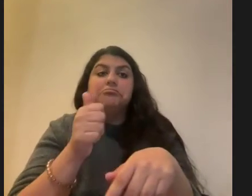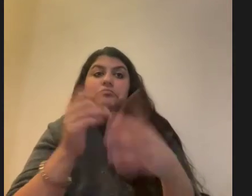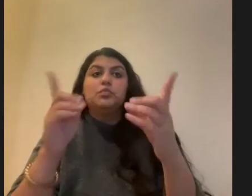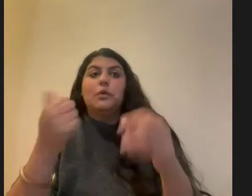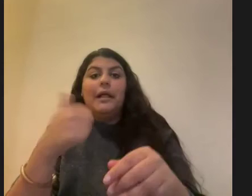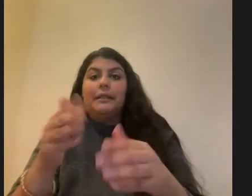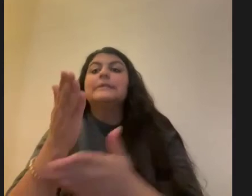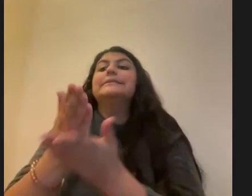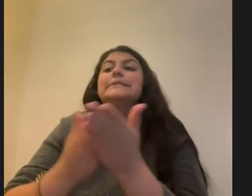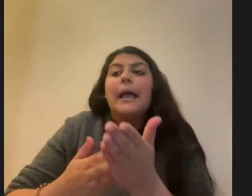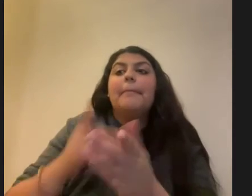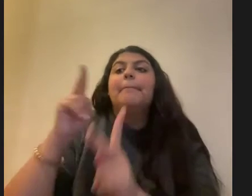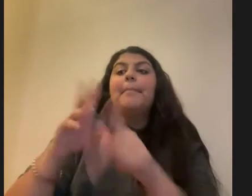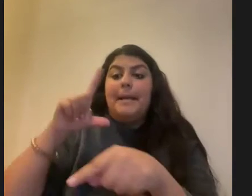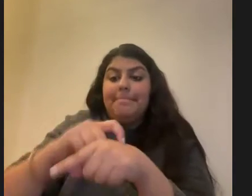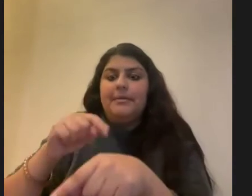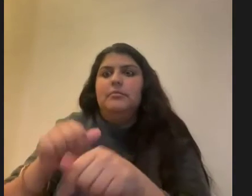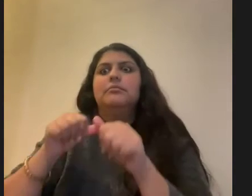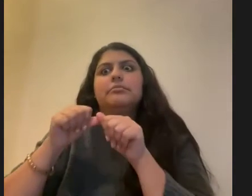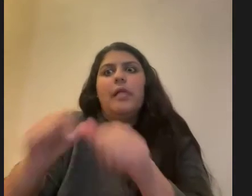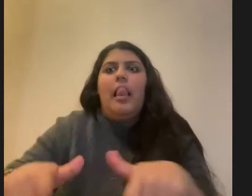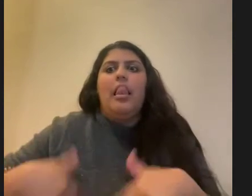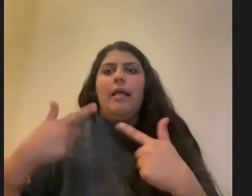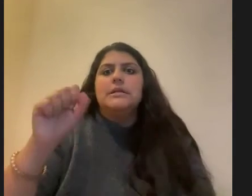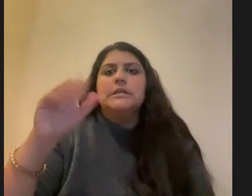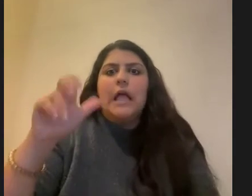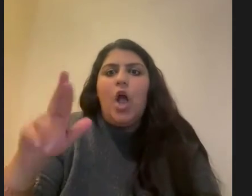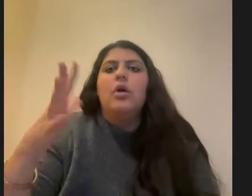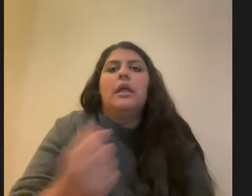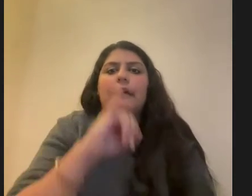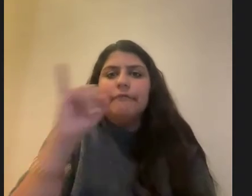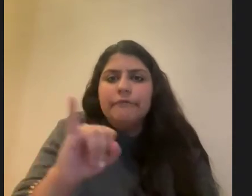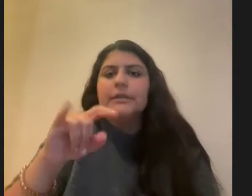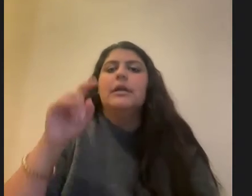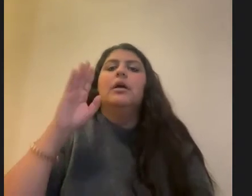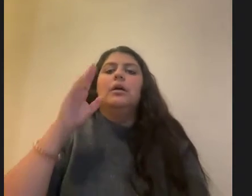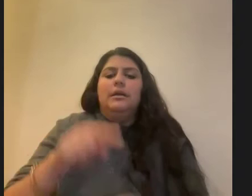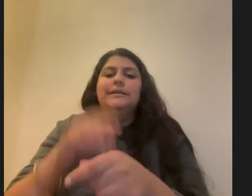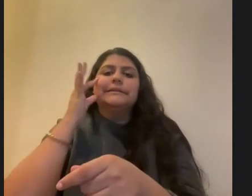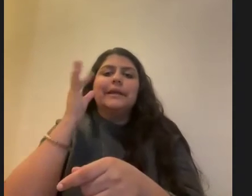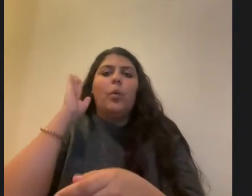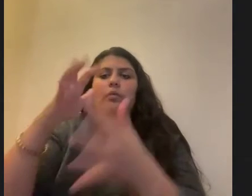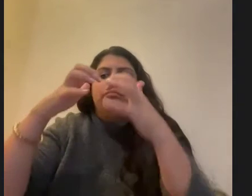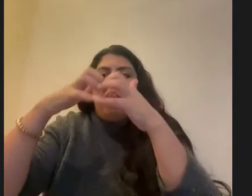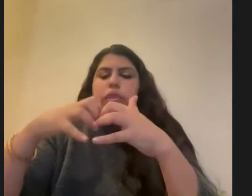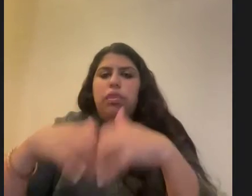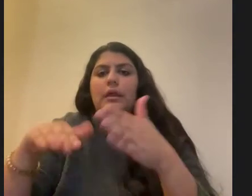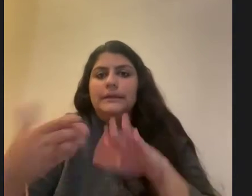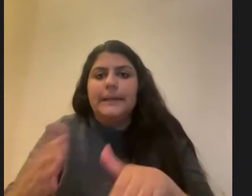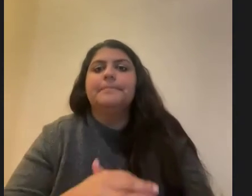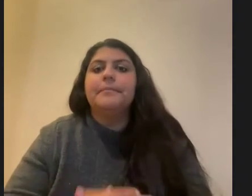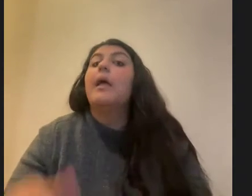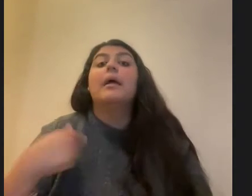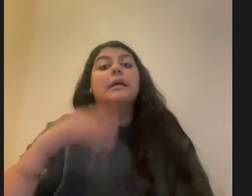and then other people will have like a scar for the rest of their lives and it'll get infected and they'll go through like necrosis, like their skin will deteriorate. I've never been